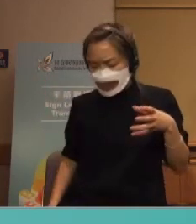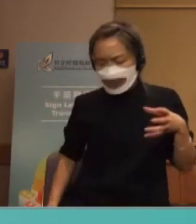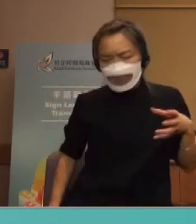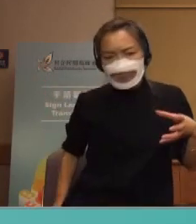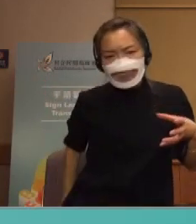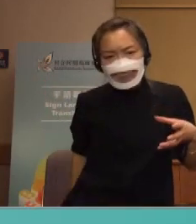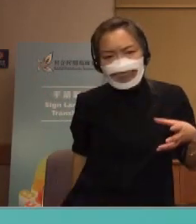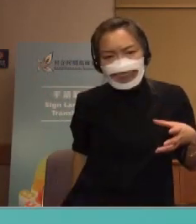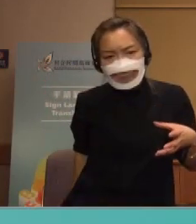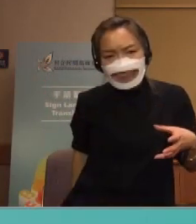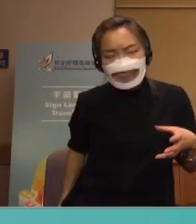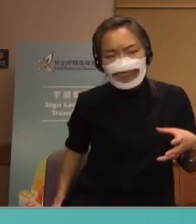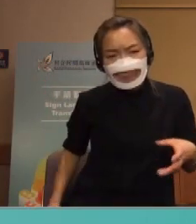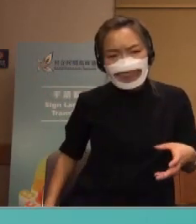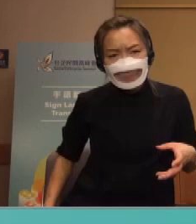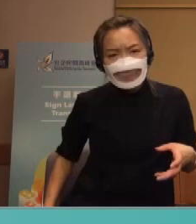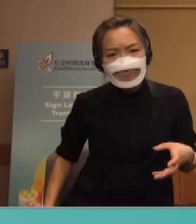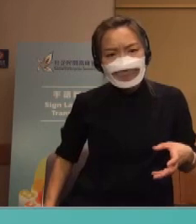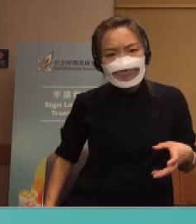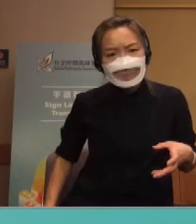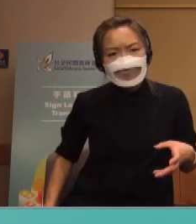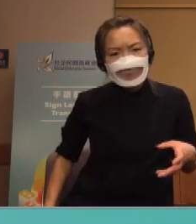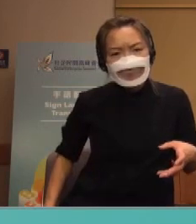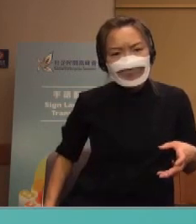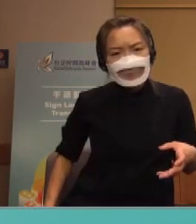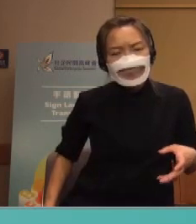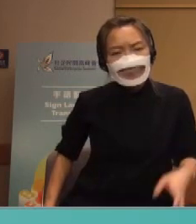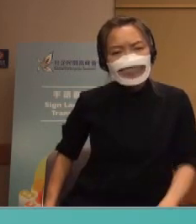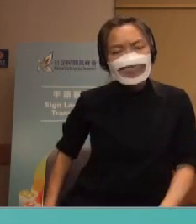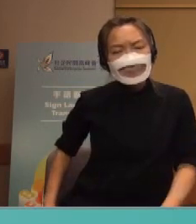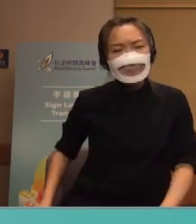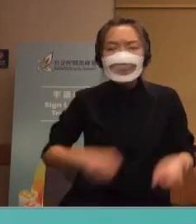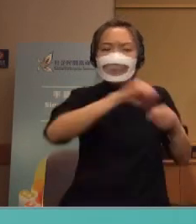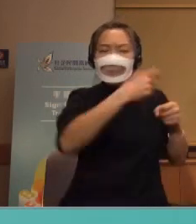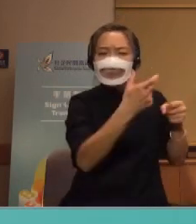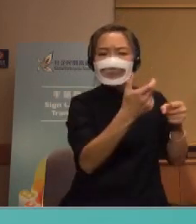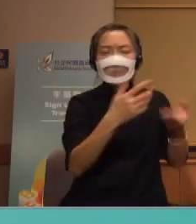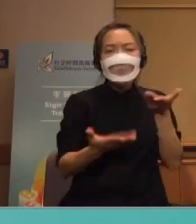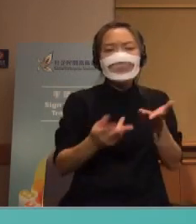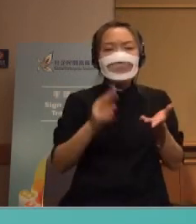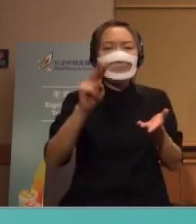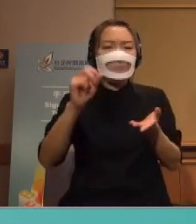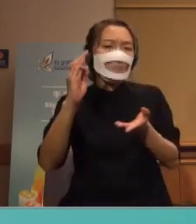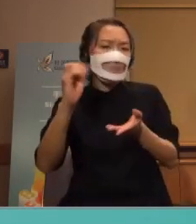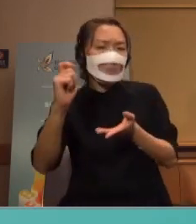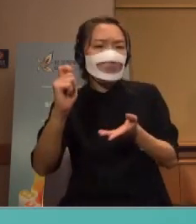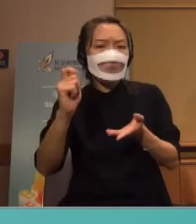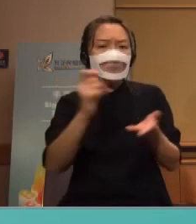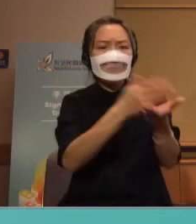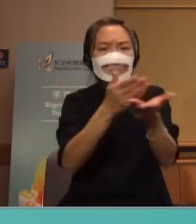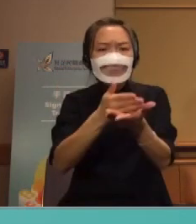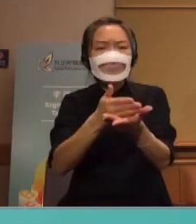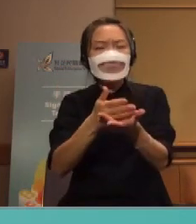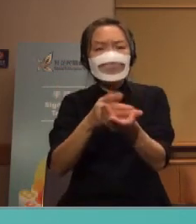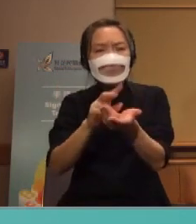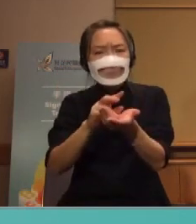NFTs, different kind of components there. But the 3D virtual space itself is very inclusive because there's a URL. When you click into it,